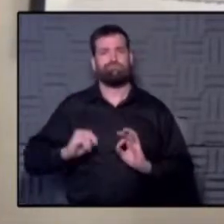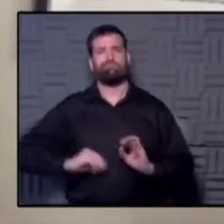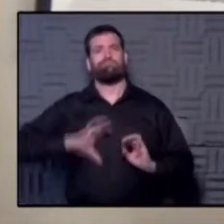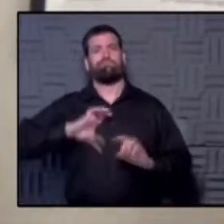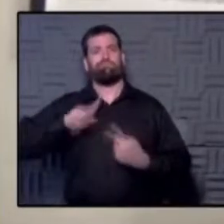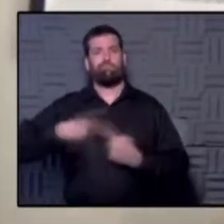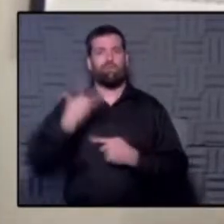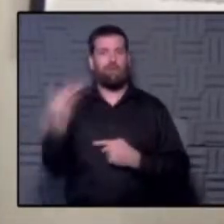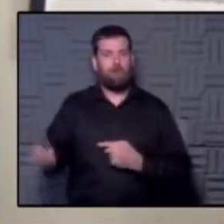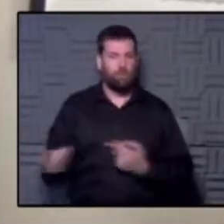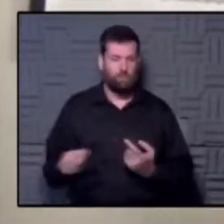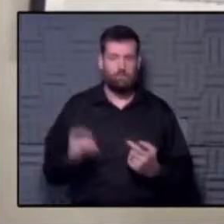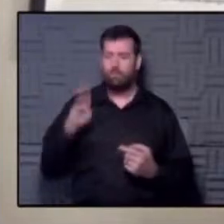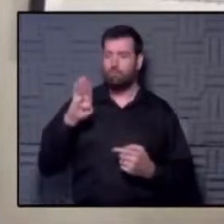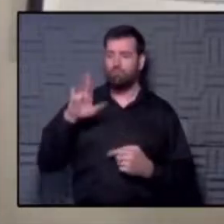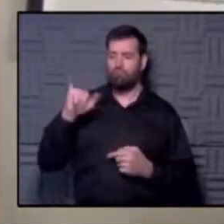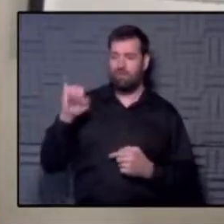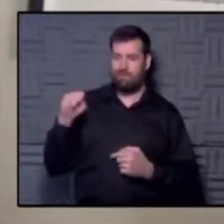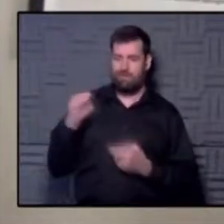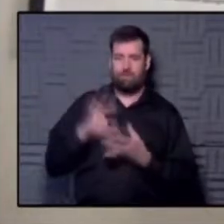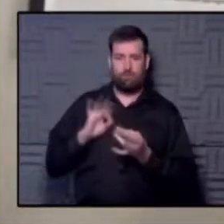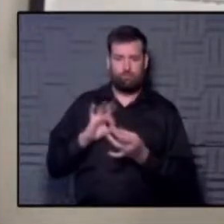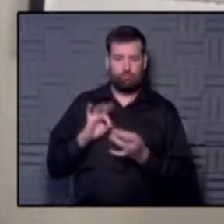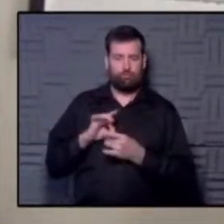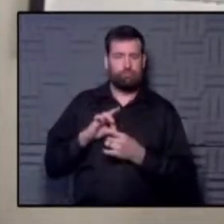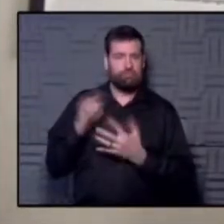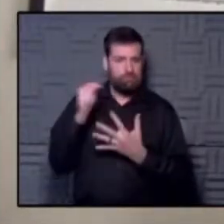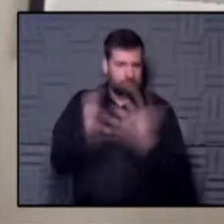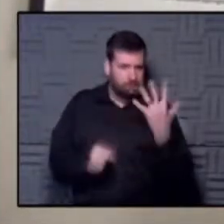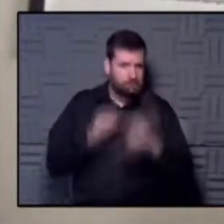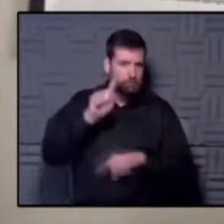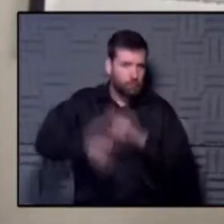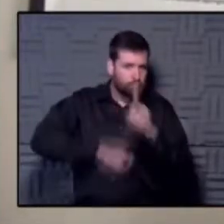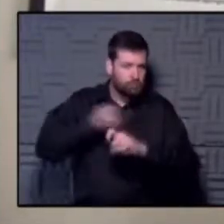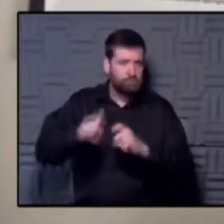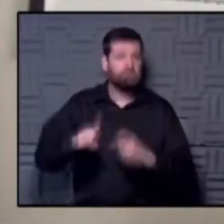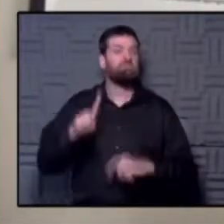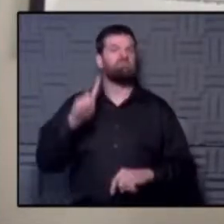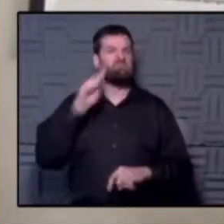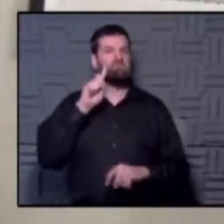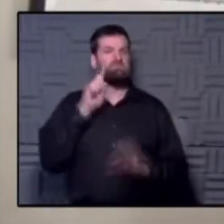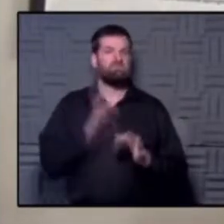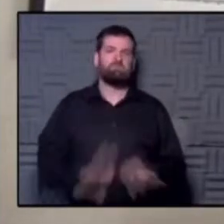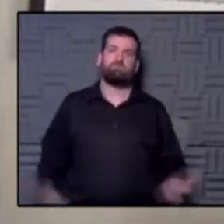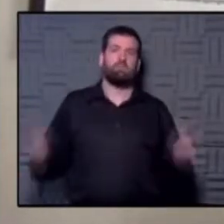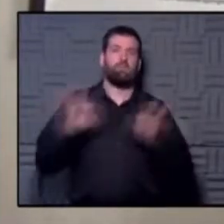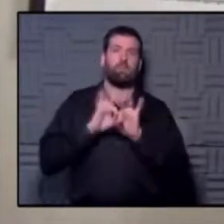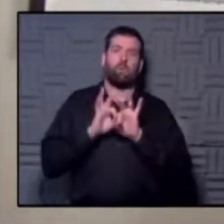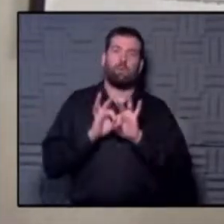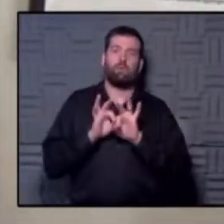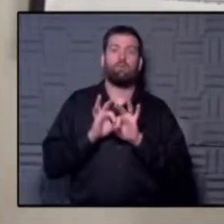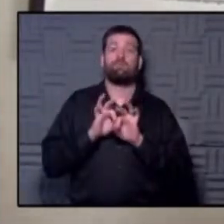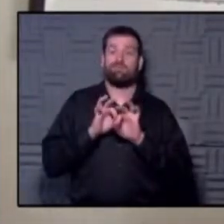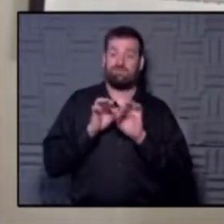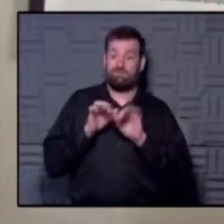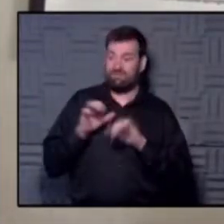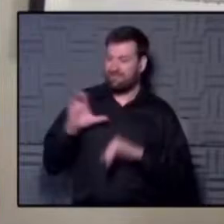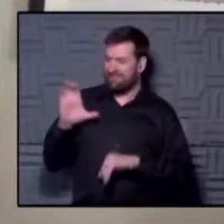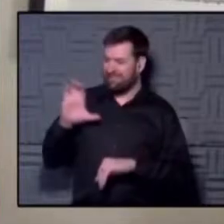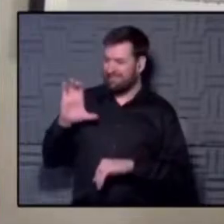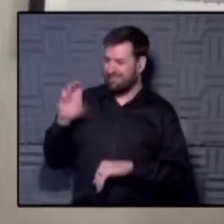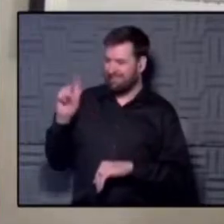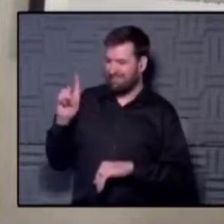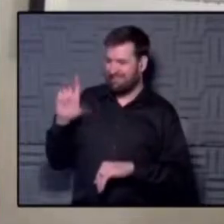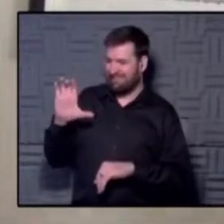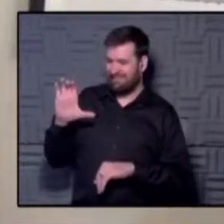so Brian mentioned the questions. We thought it was very important that we use the same questions that the Centers for